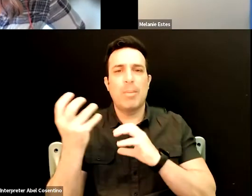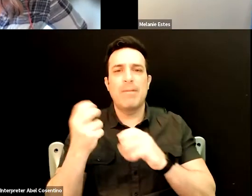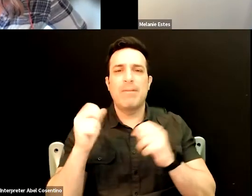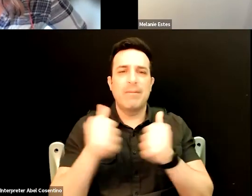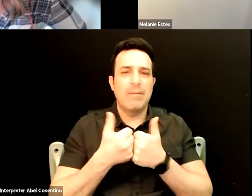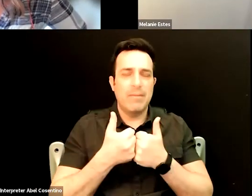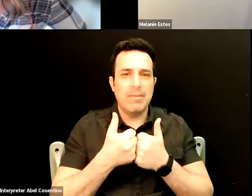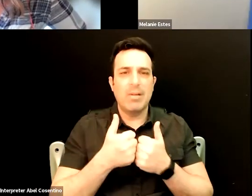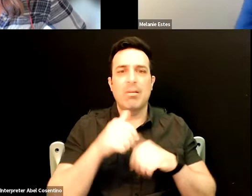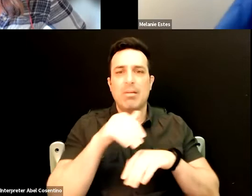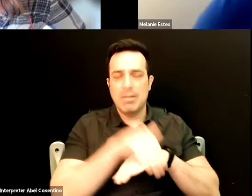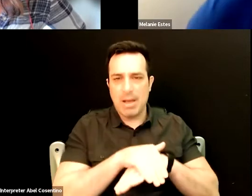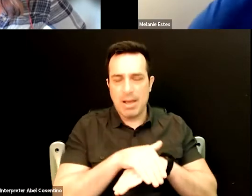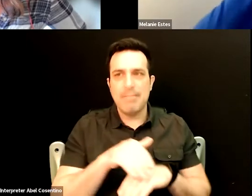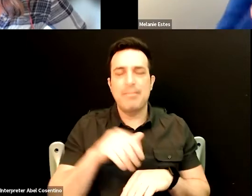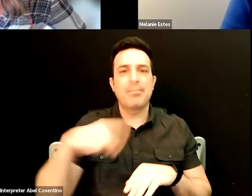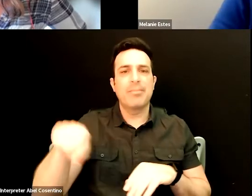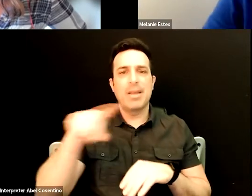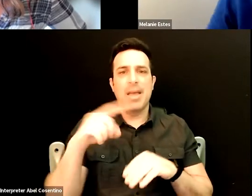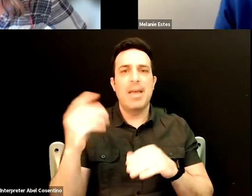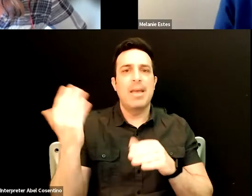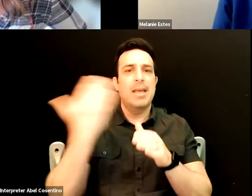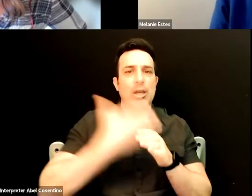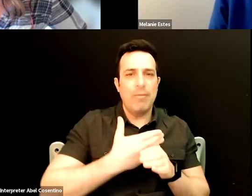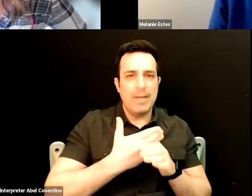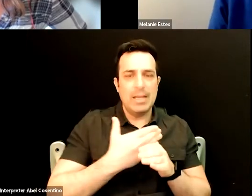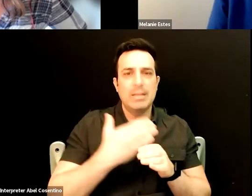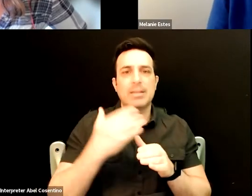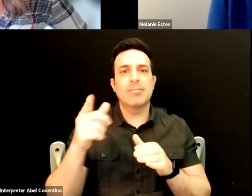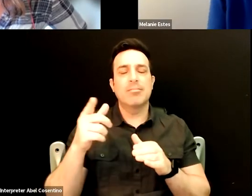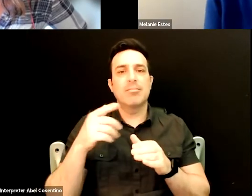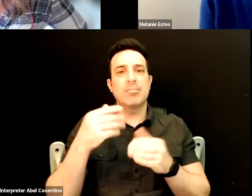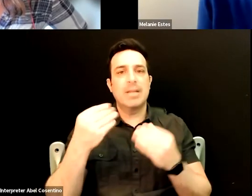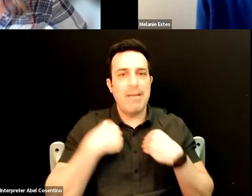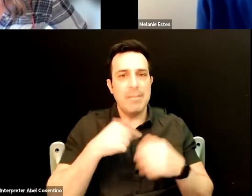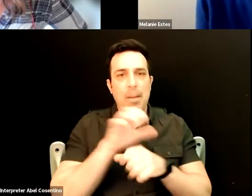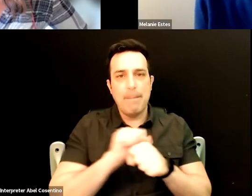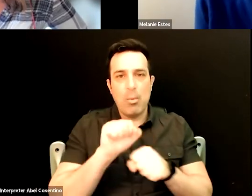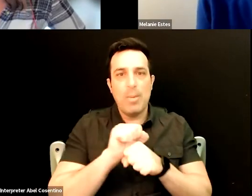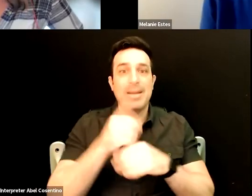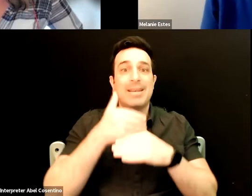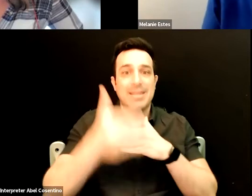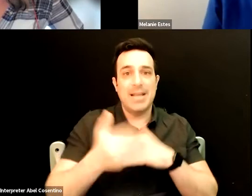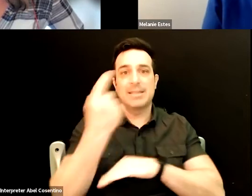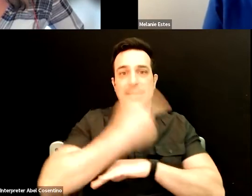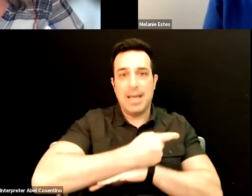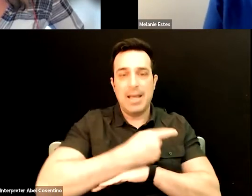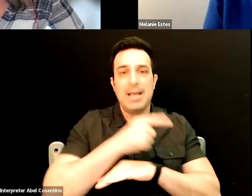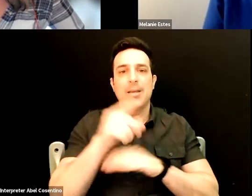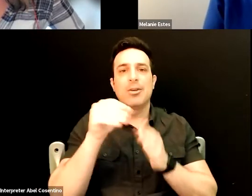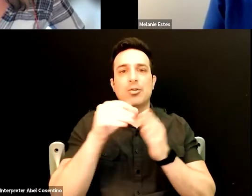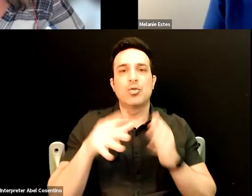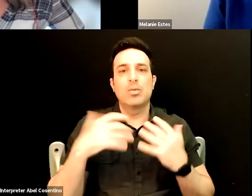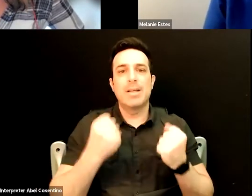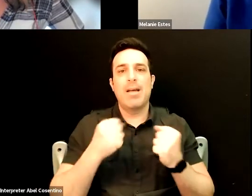difficult night, they intervened and got me an appointment that next day at the Student Health